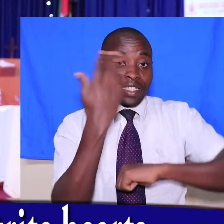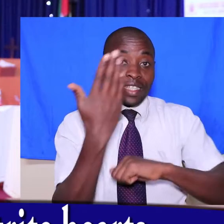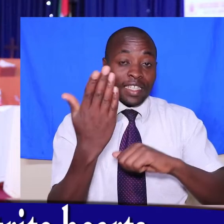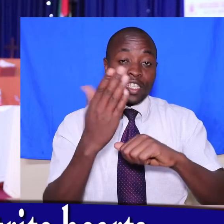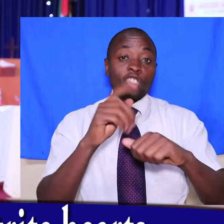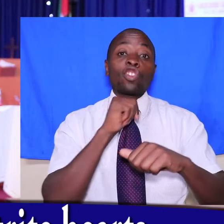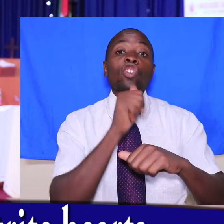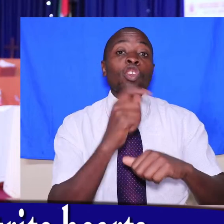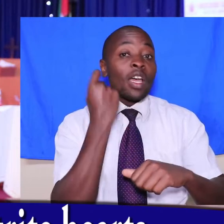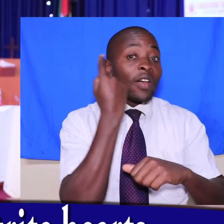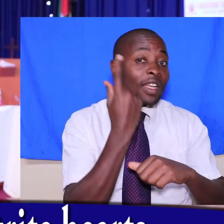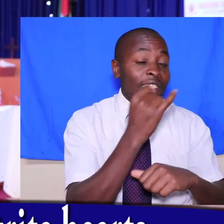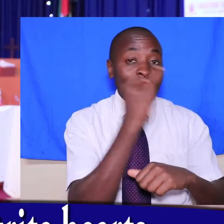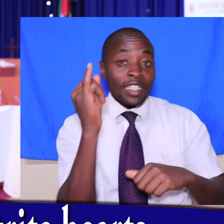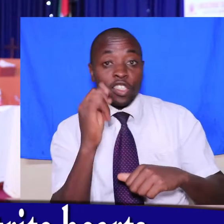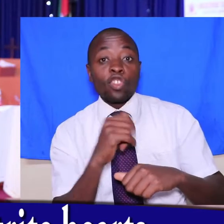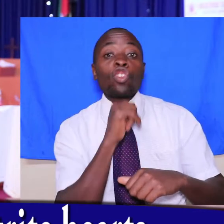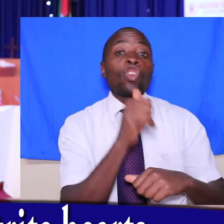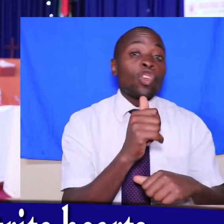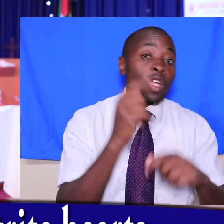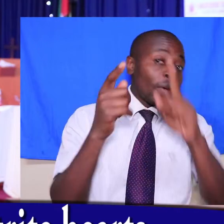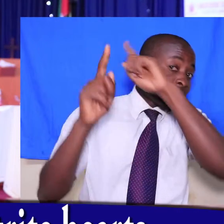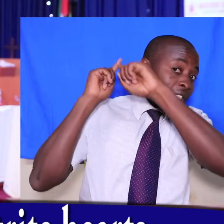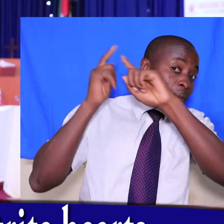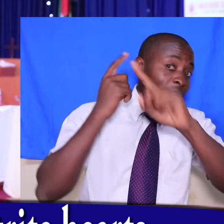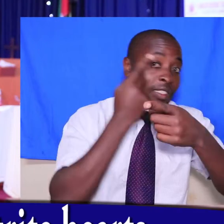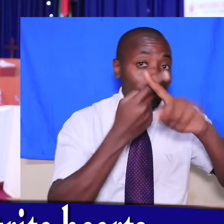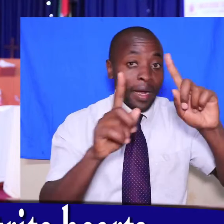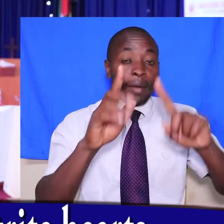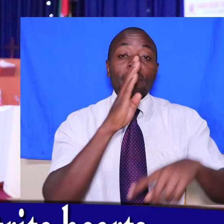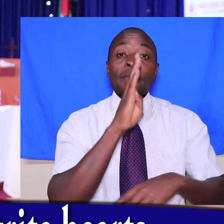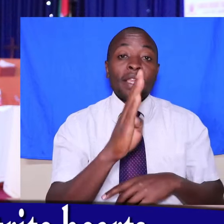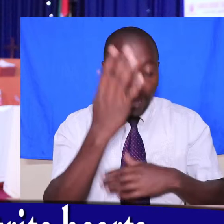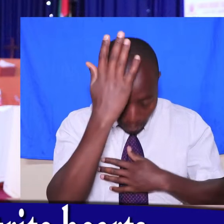It's not our understanding, it's not our experience, but being humble.